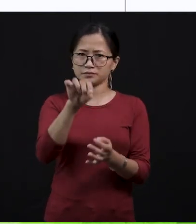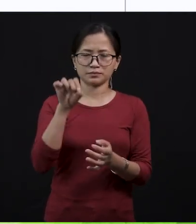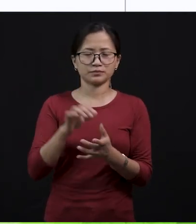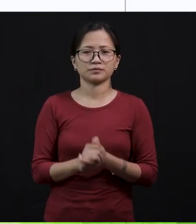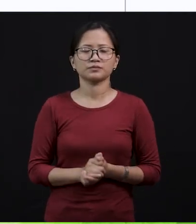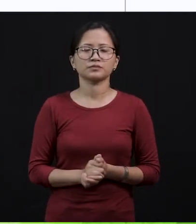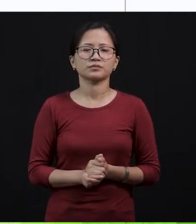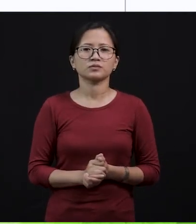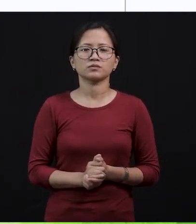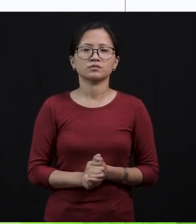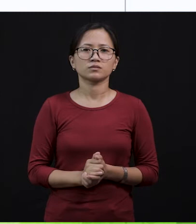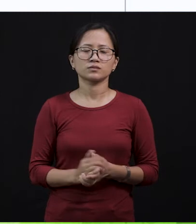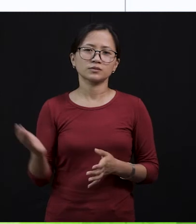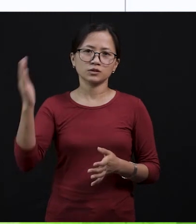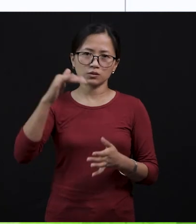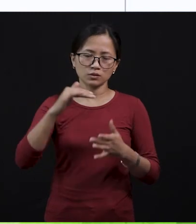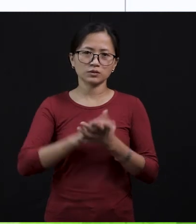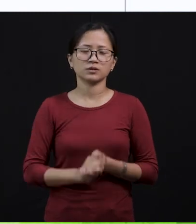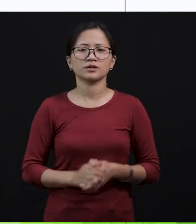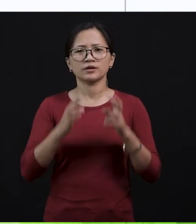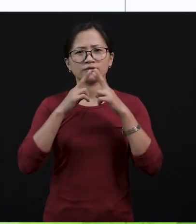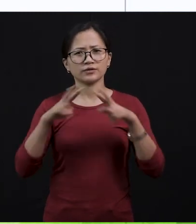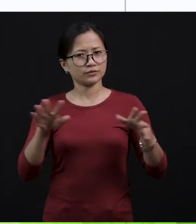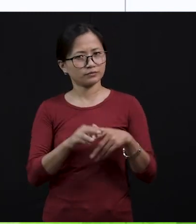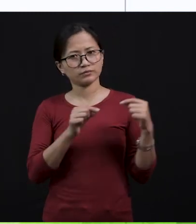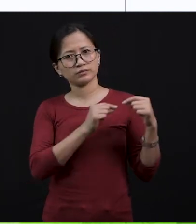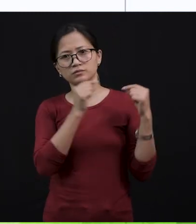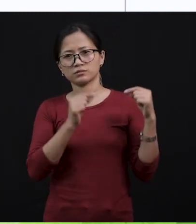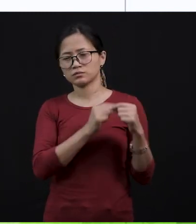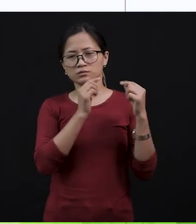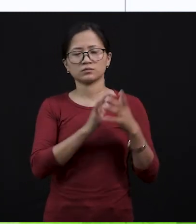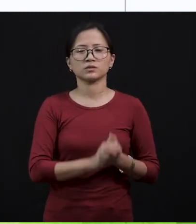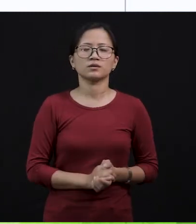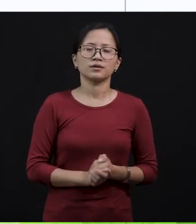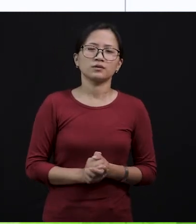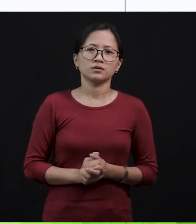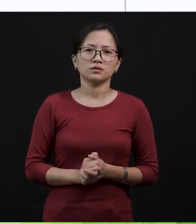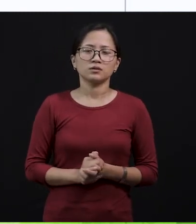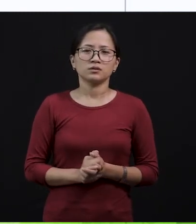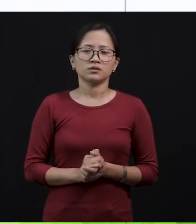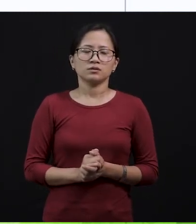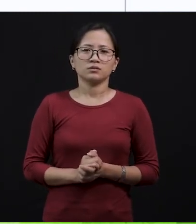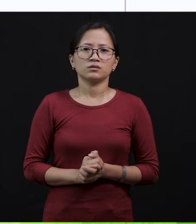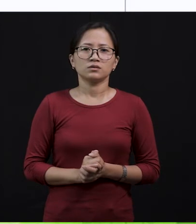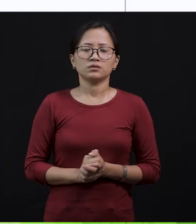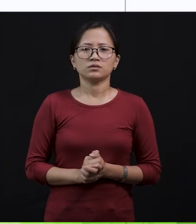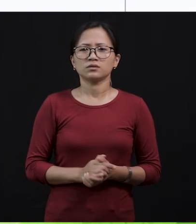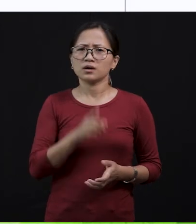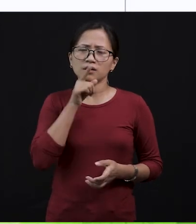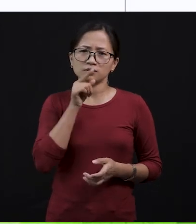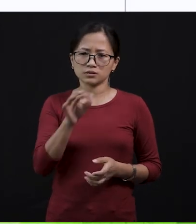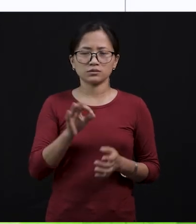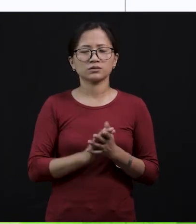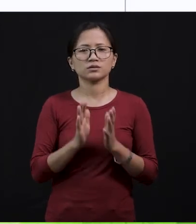is why he is also being called as very evil, as a devil, a fiend in feline shape. He's